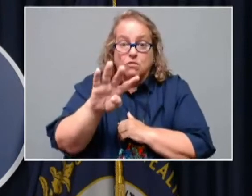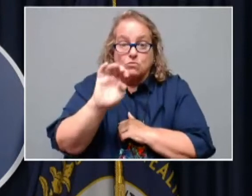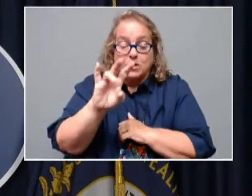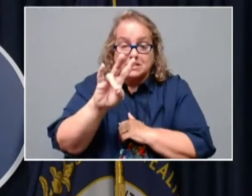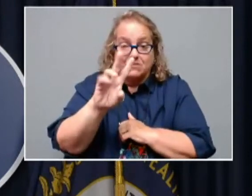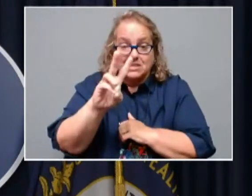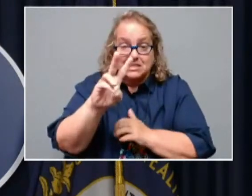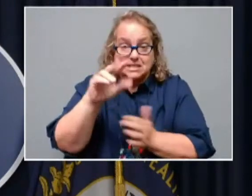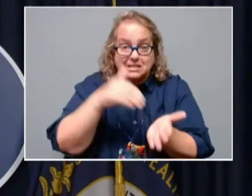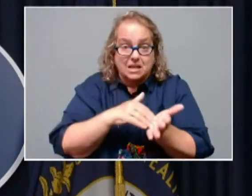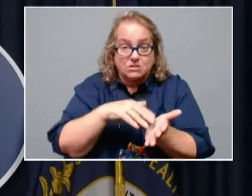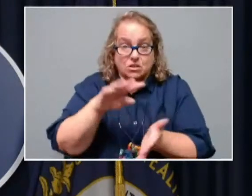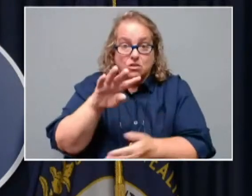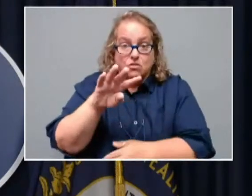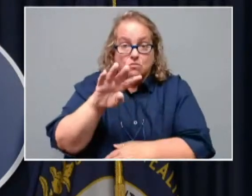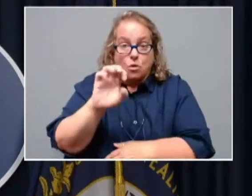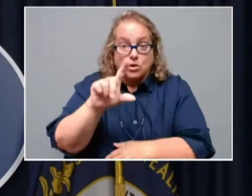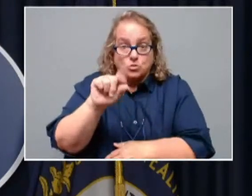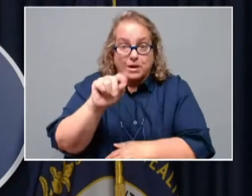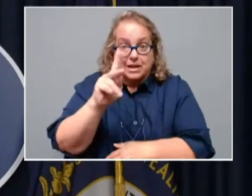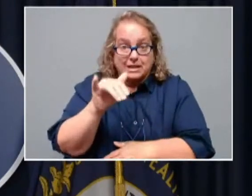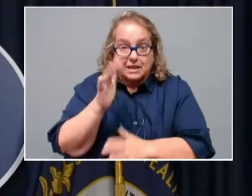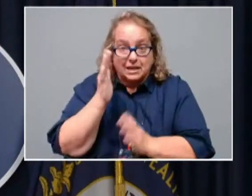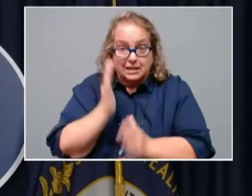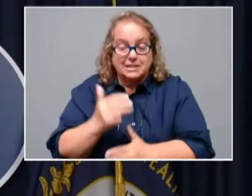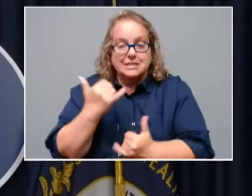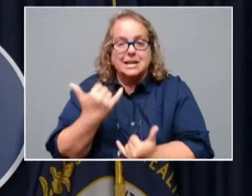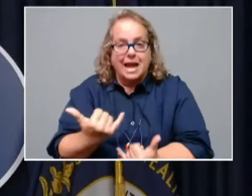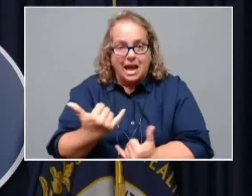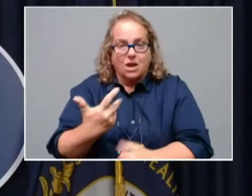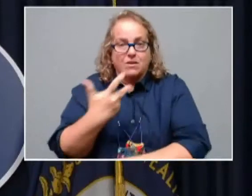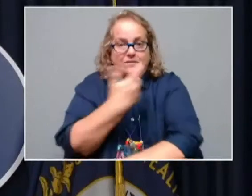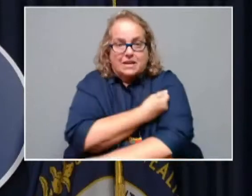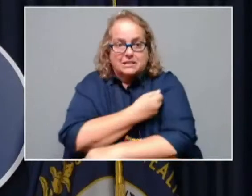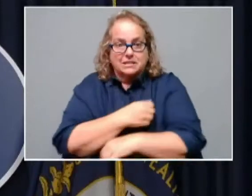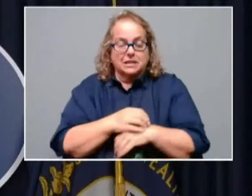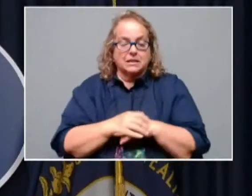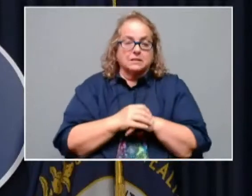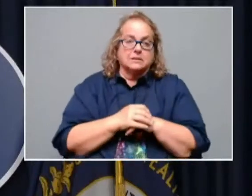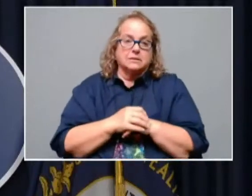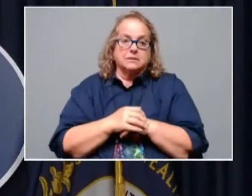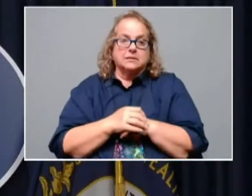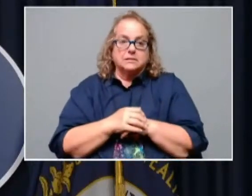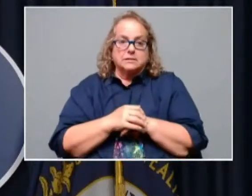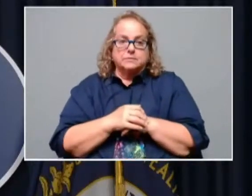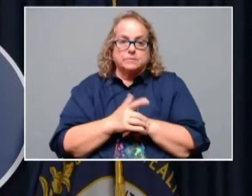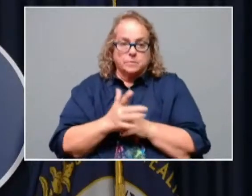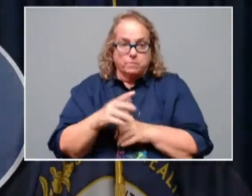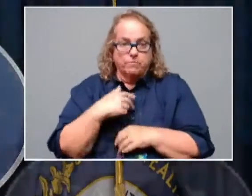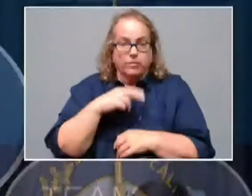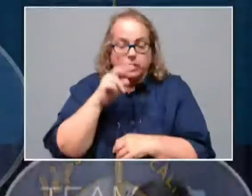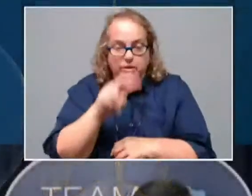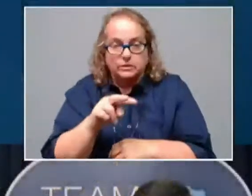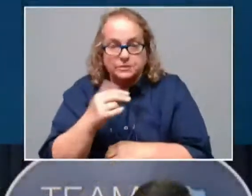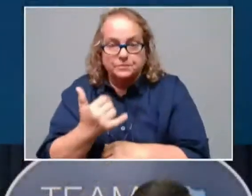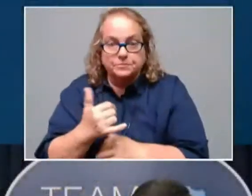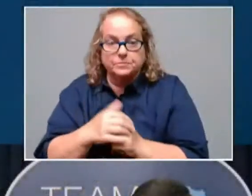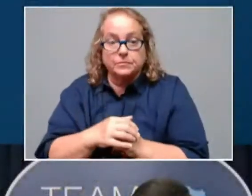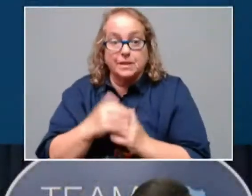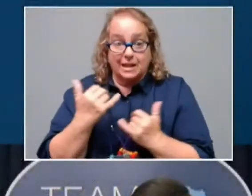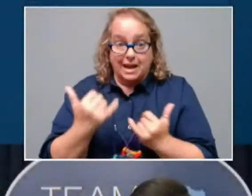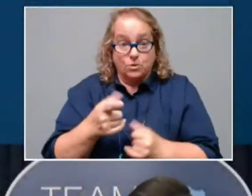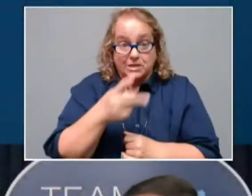2,476,420 Kentuckians now vaccinated. Let's go through the demographics and the geography like we normally do. So we're now